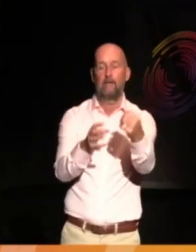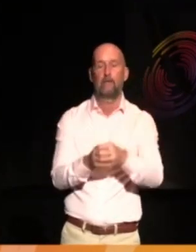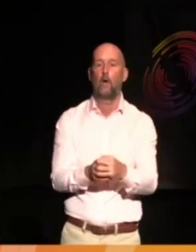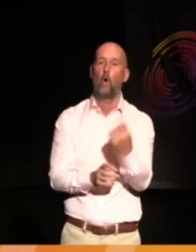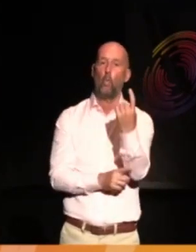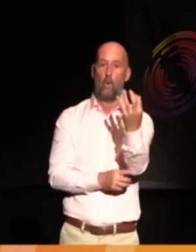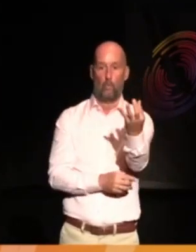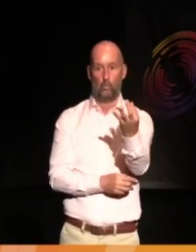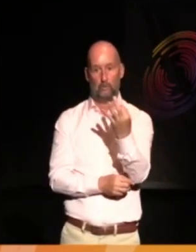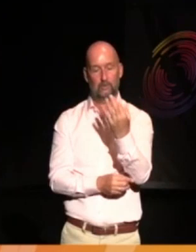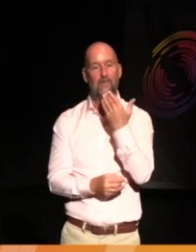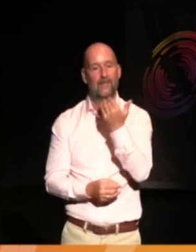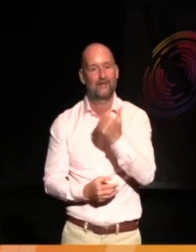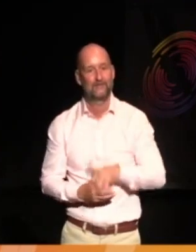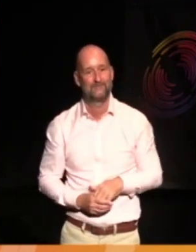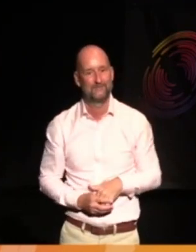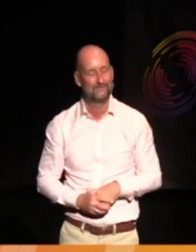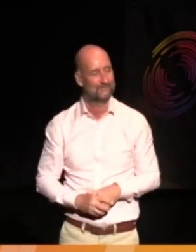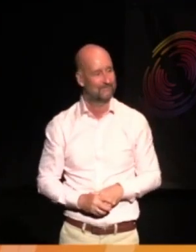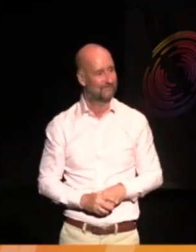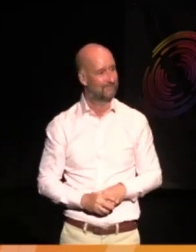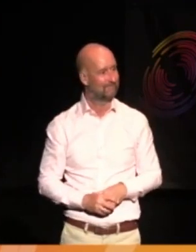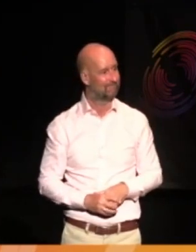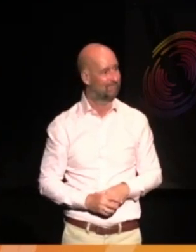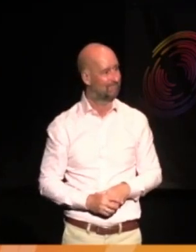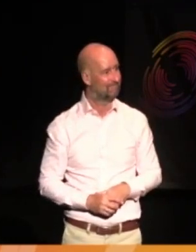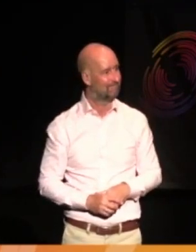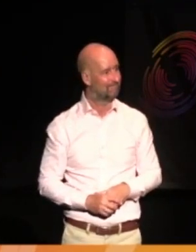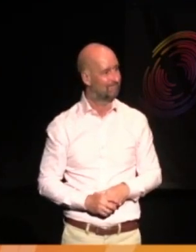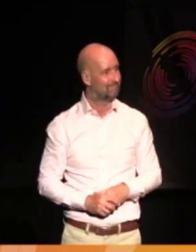question. Thank you.